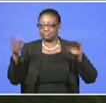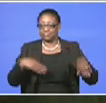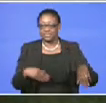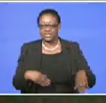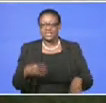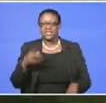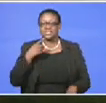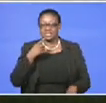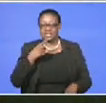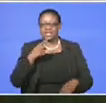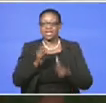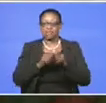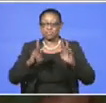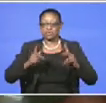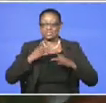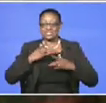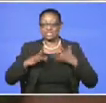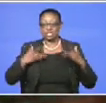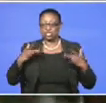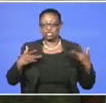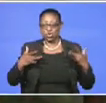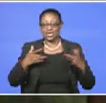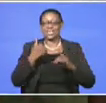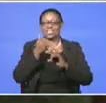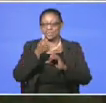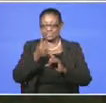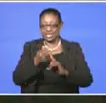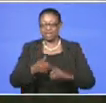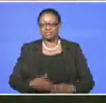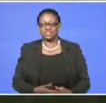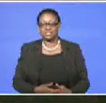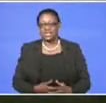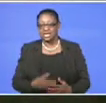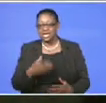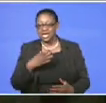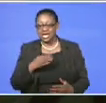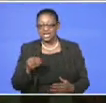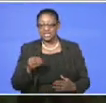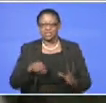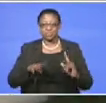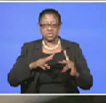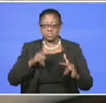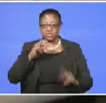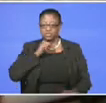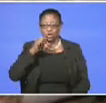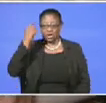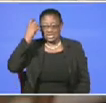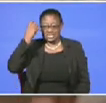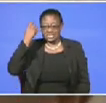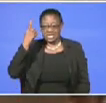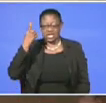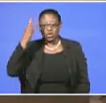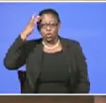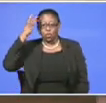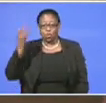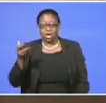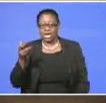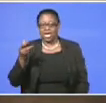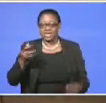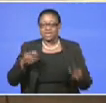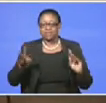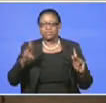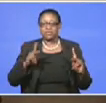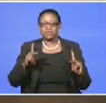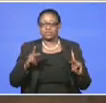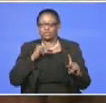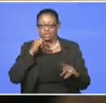know, forces may see those things and they don't understand why this is like people themselves will get it